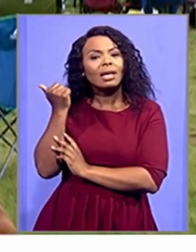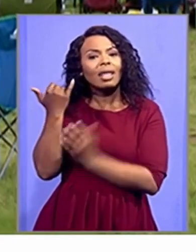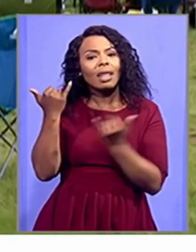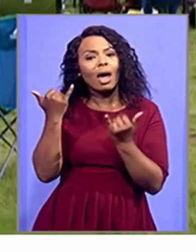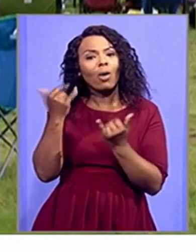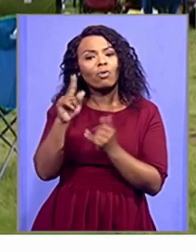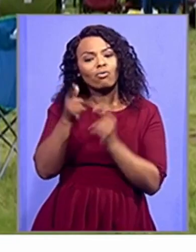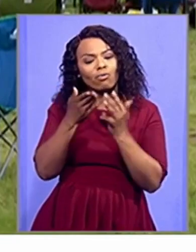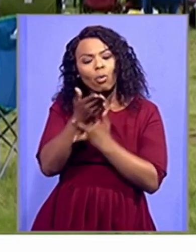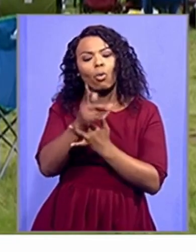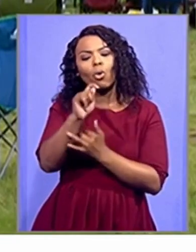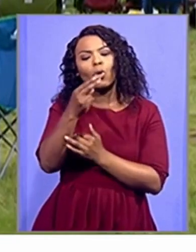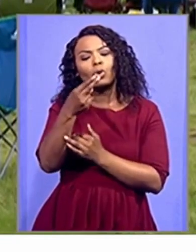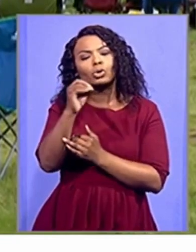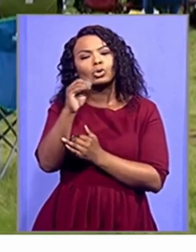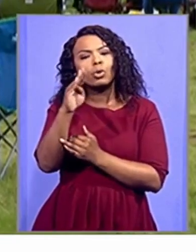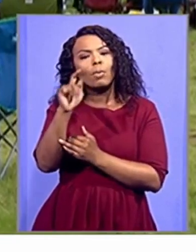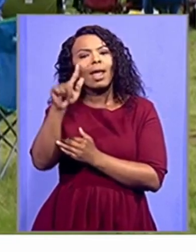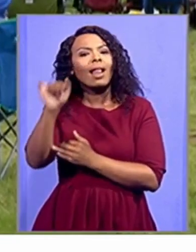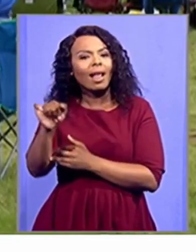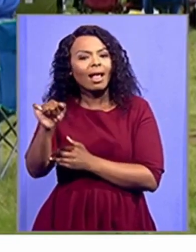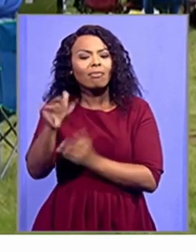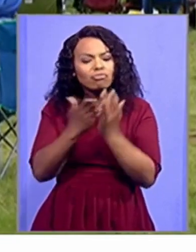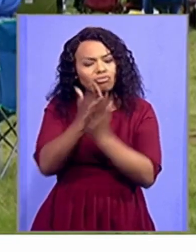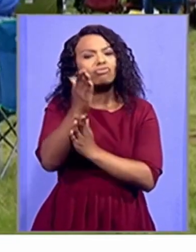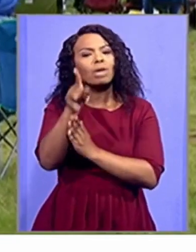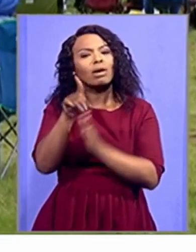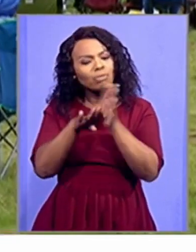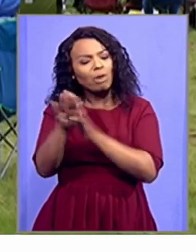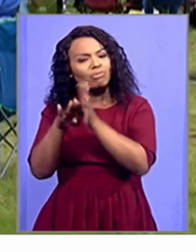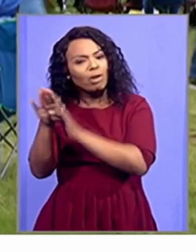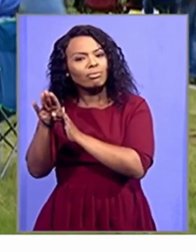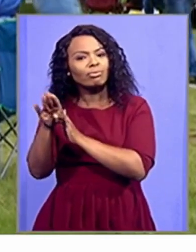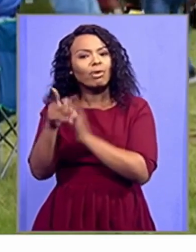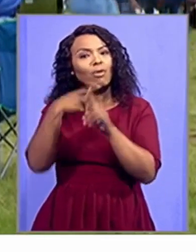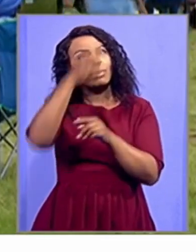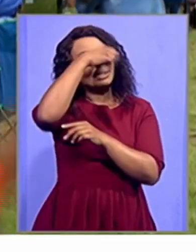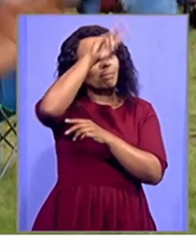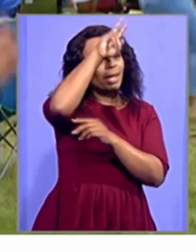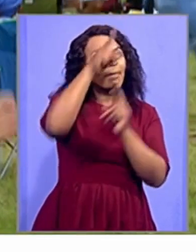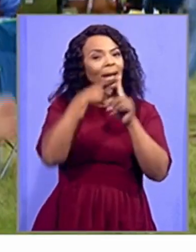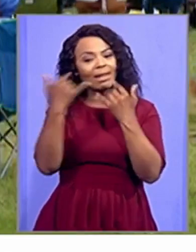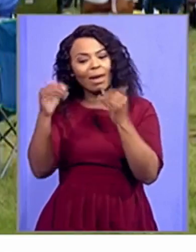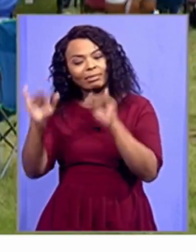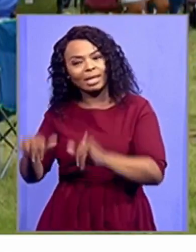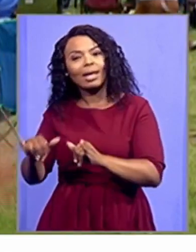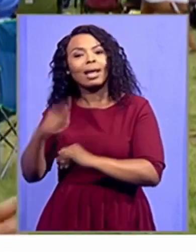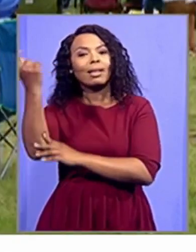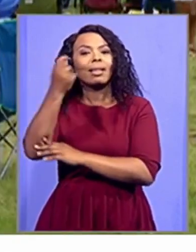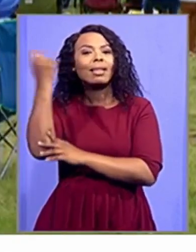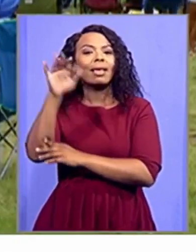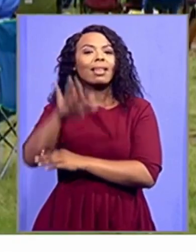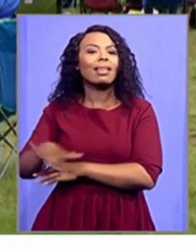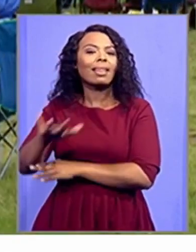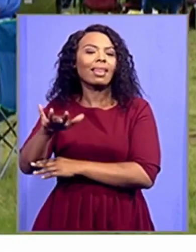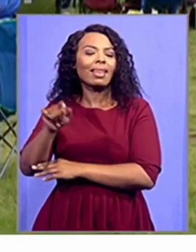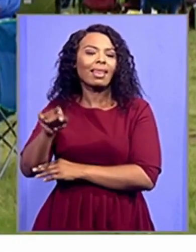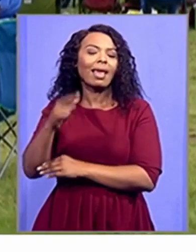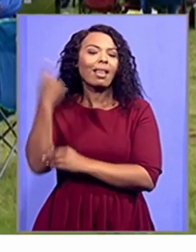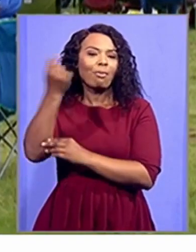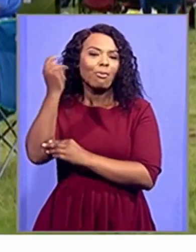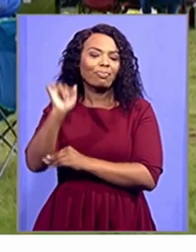Thobela ra ba le mare ke mashao se dibeng o tla sprints mare ka motho le mphopo le ena o ya papa mo re mo pele through Thobela FM